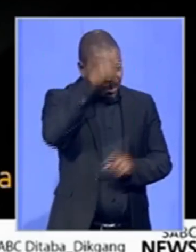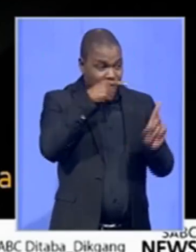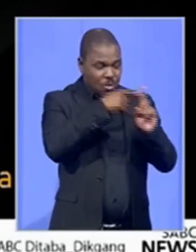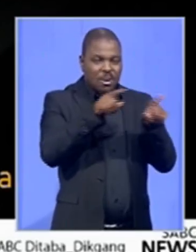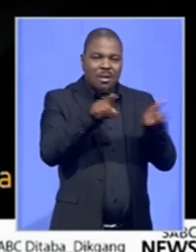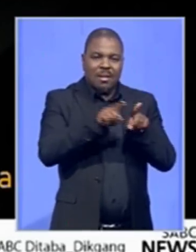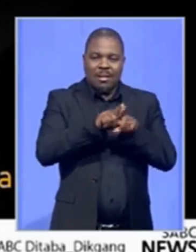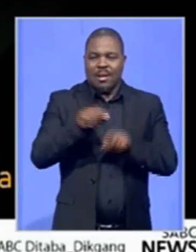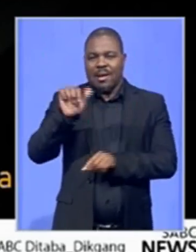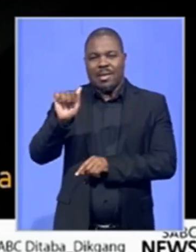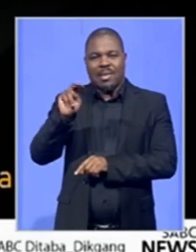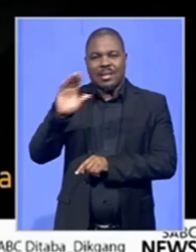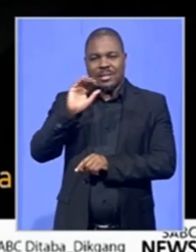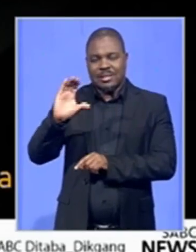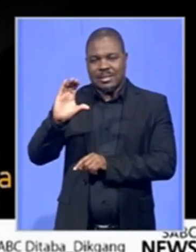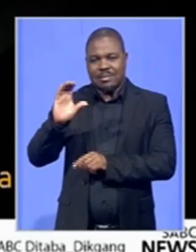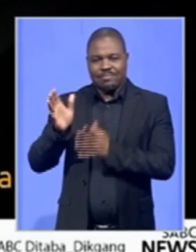le ANC.